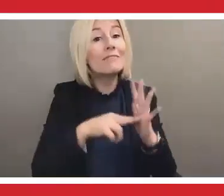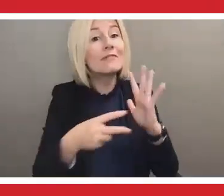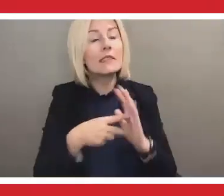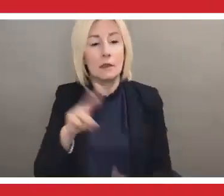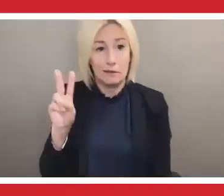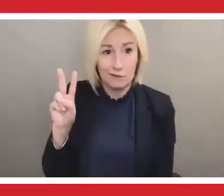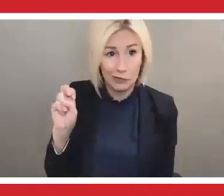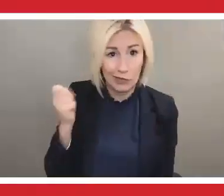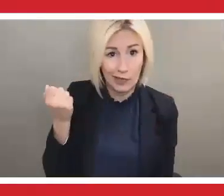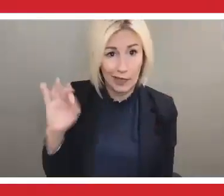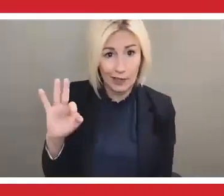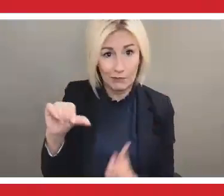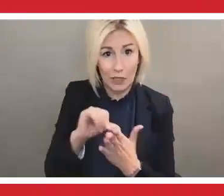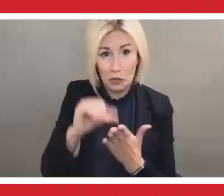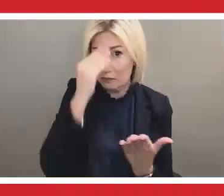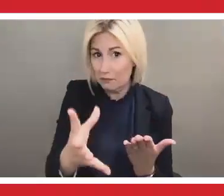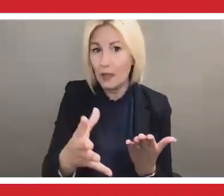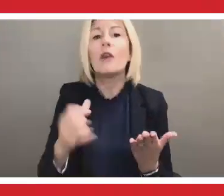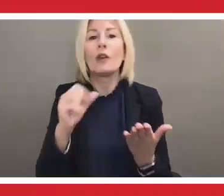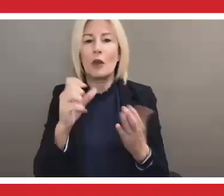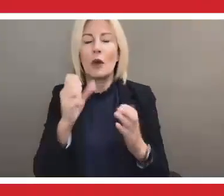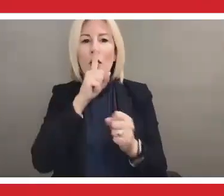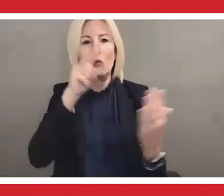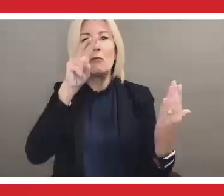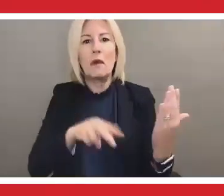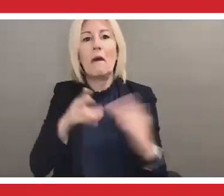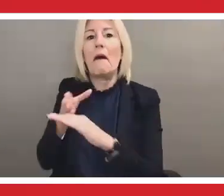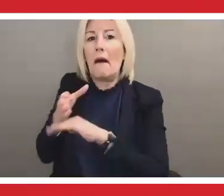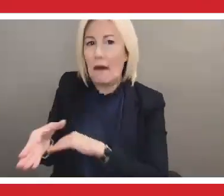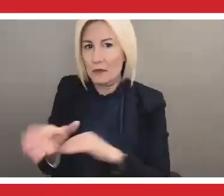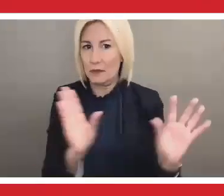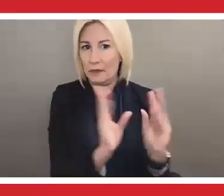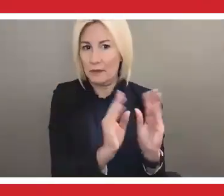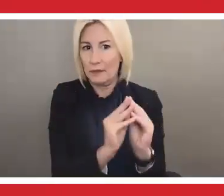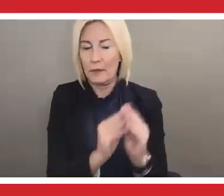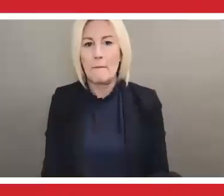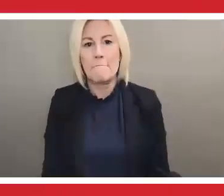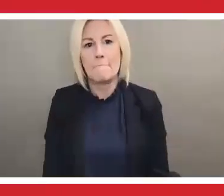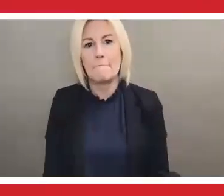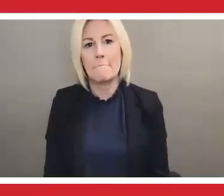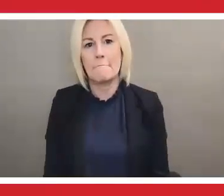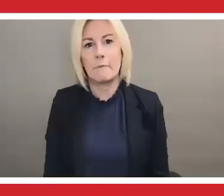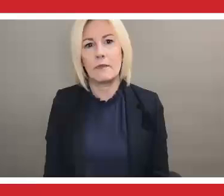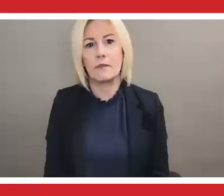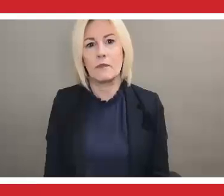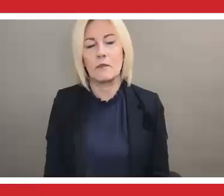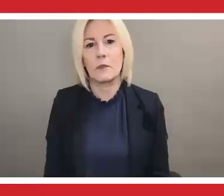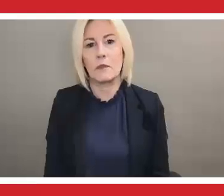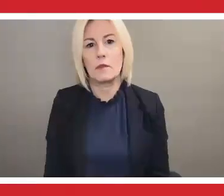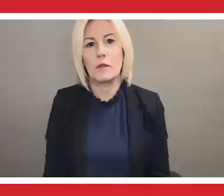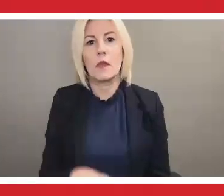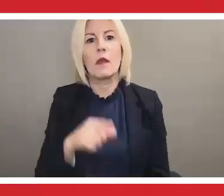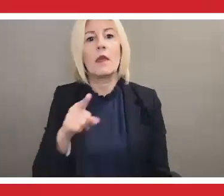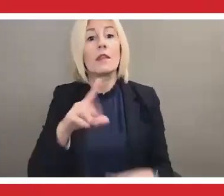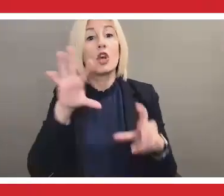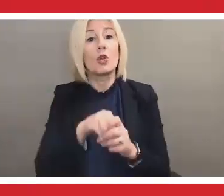219 pages. So make sure you check that out after this session. This edition of the survey includes data analysis